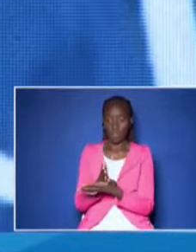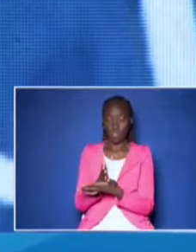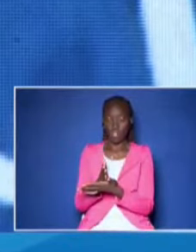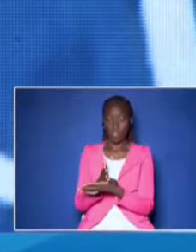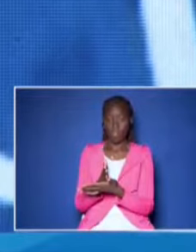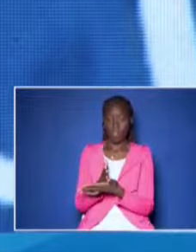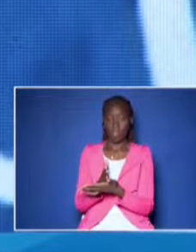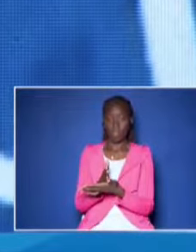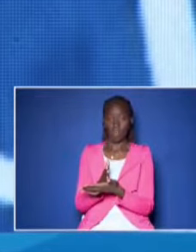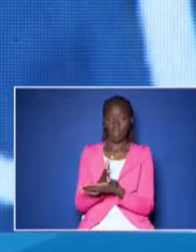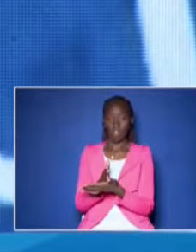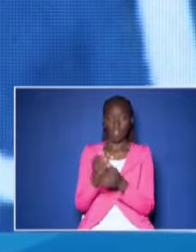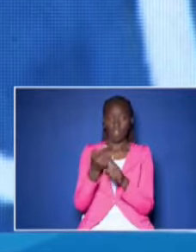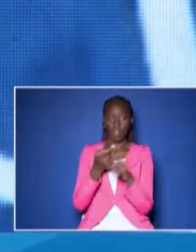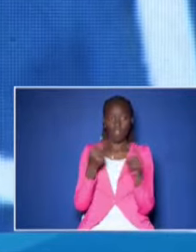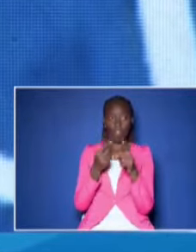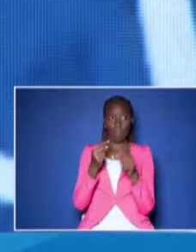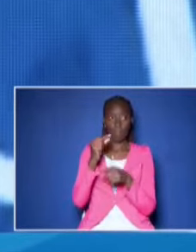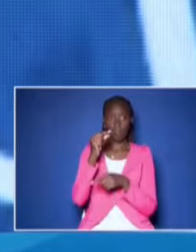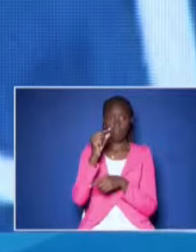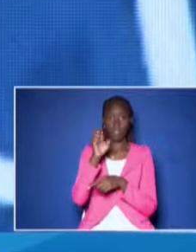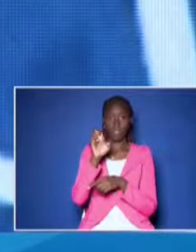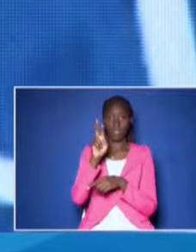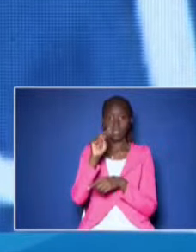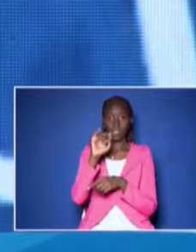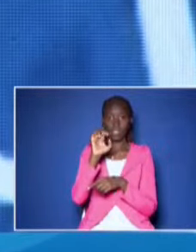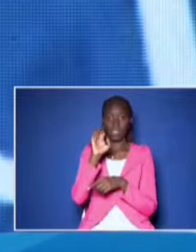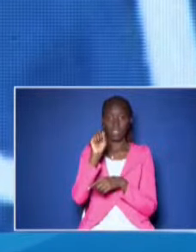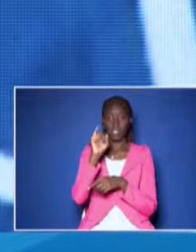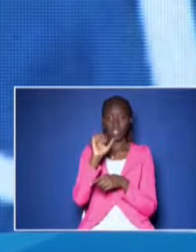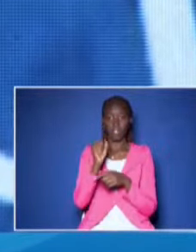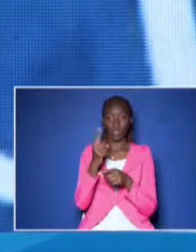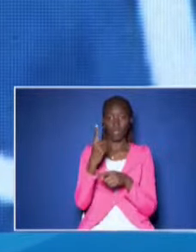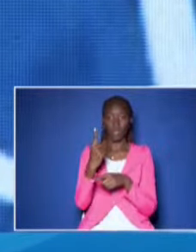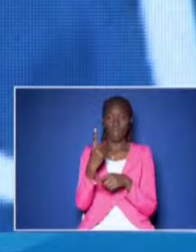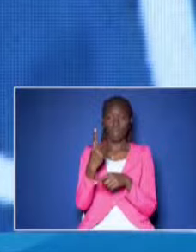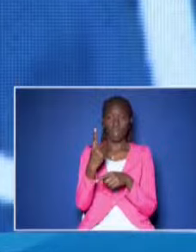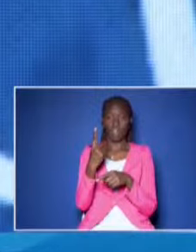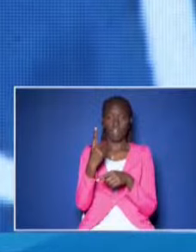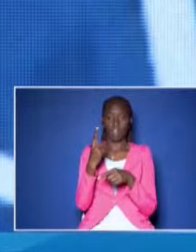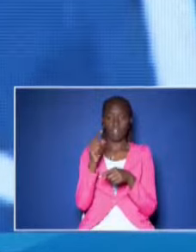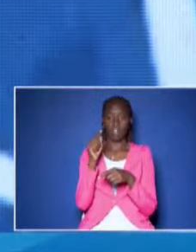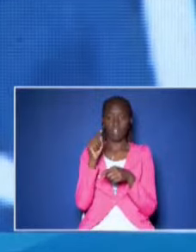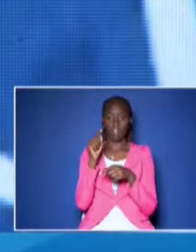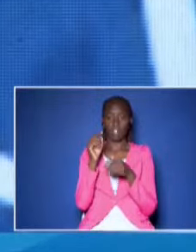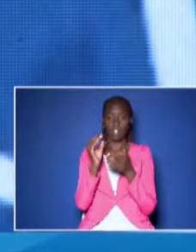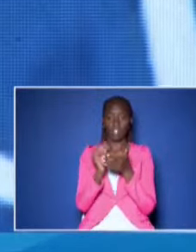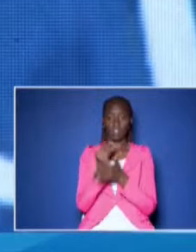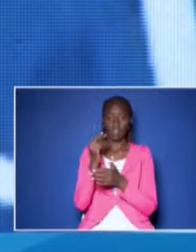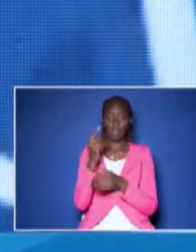truth from Genesis 1:1 to the last verse of